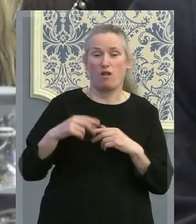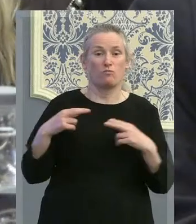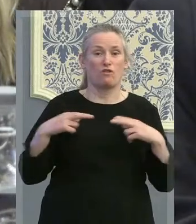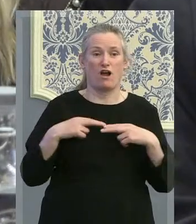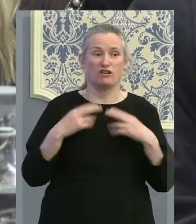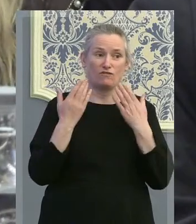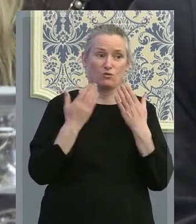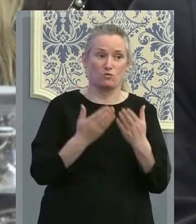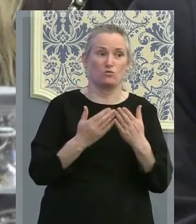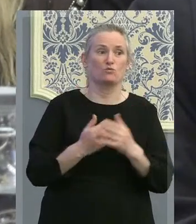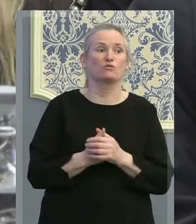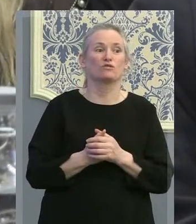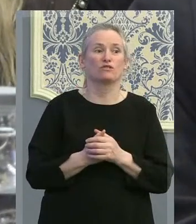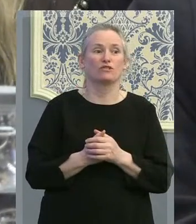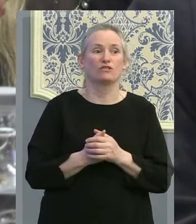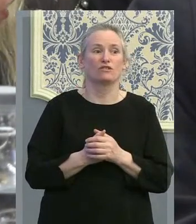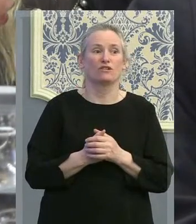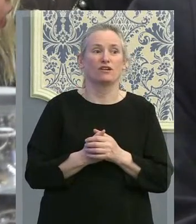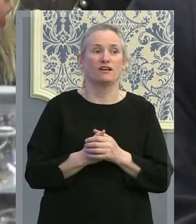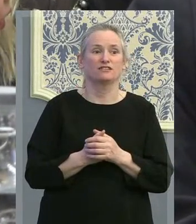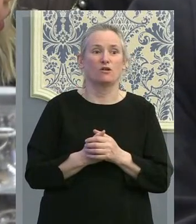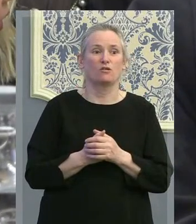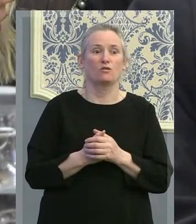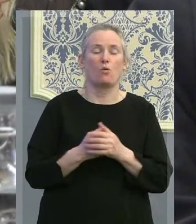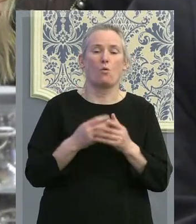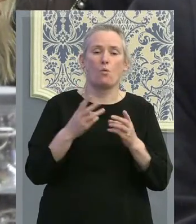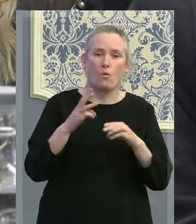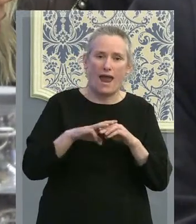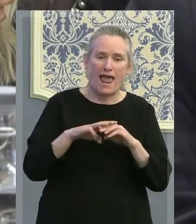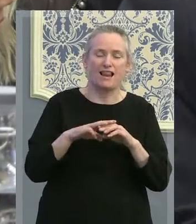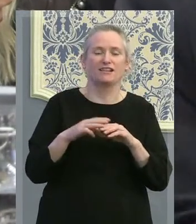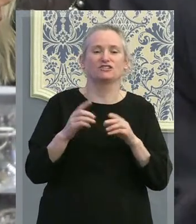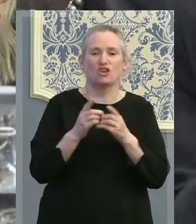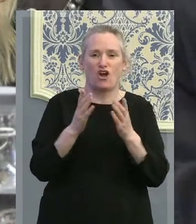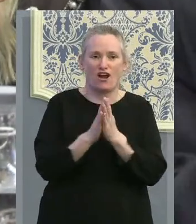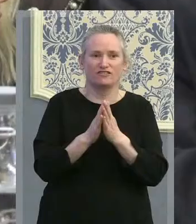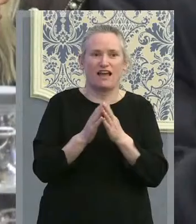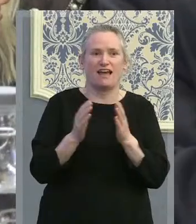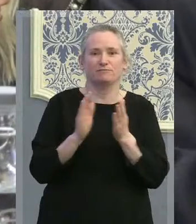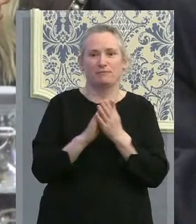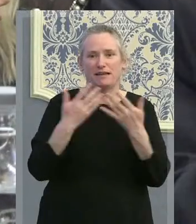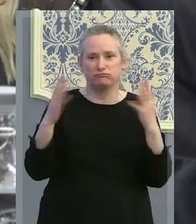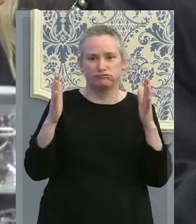Gilbert, and I want to wish you and your family well this evening. Thank you.